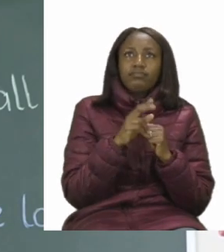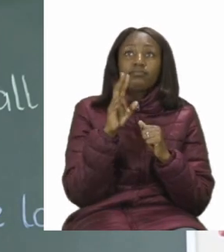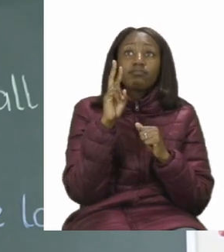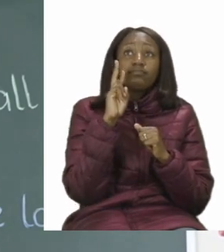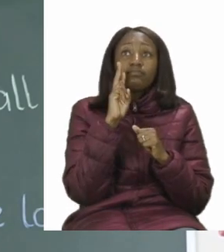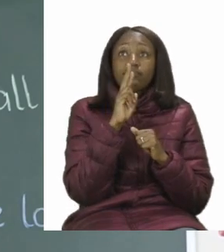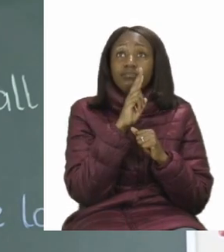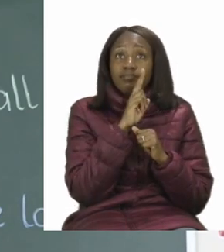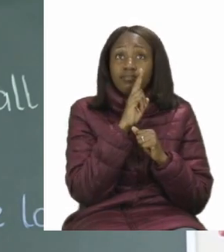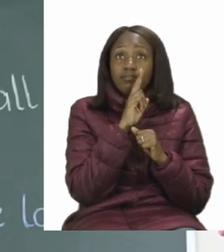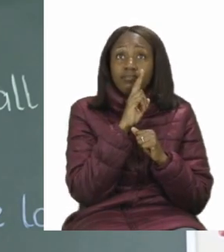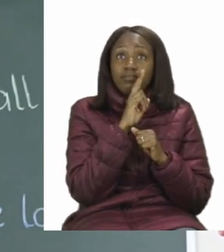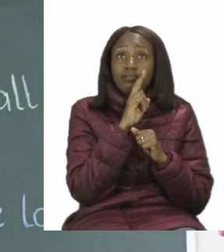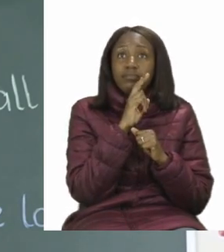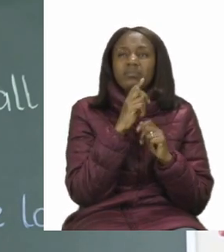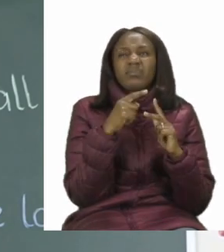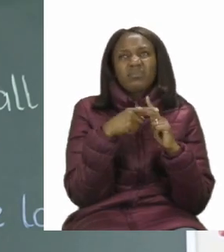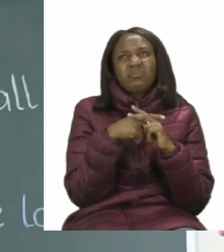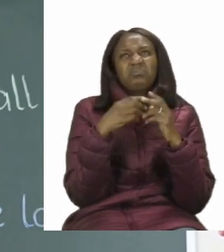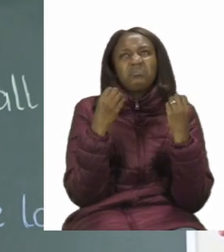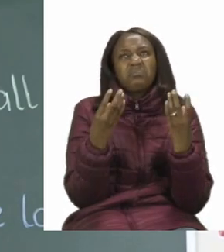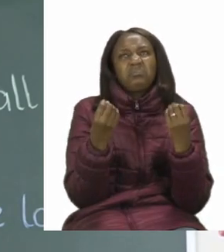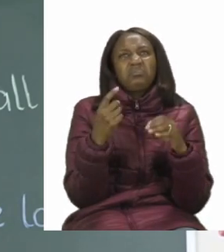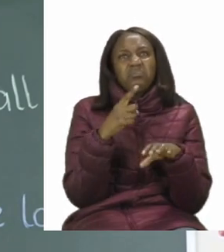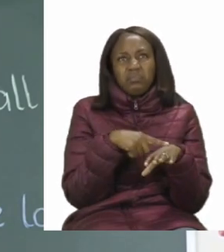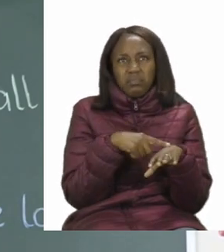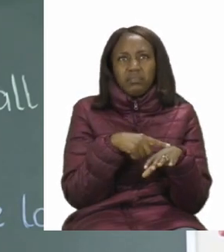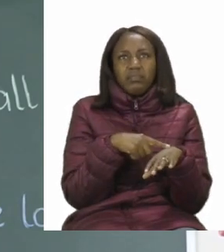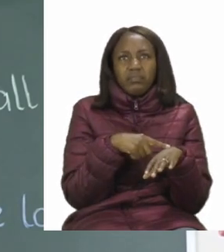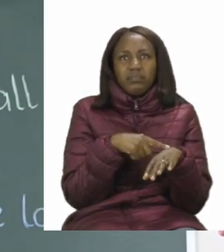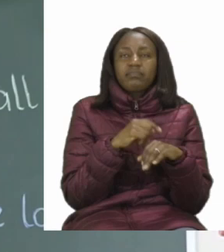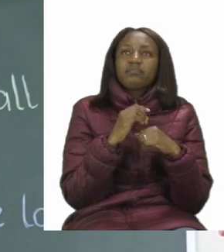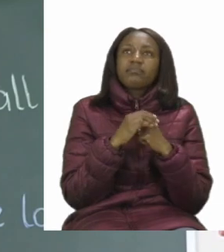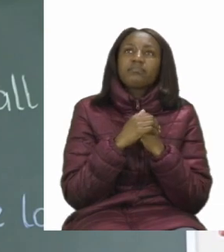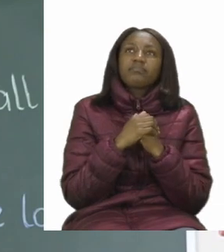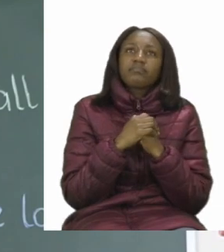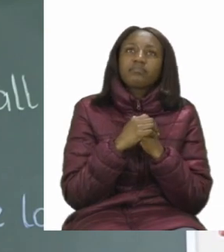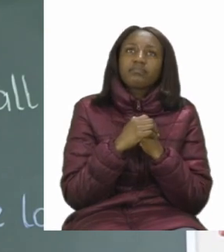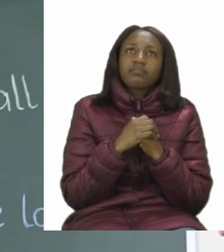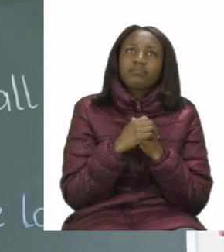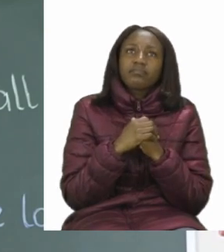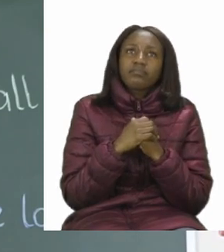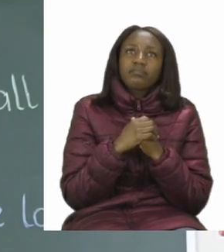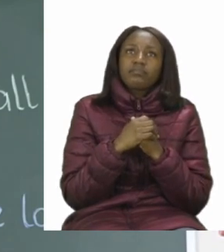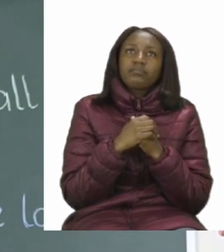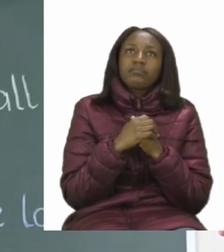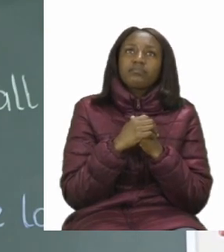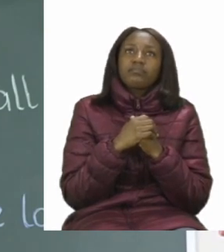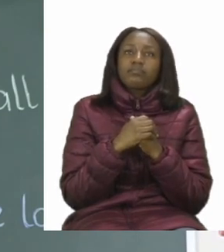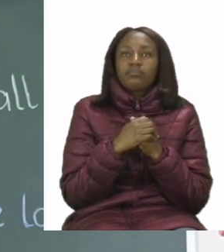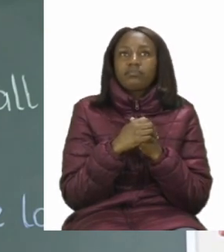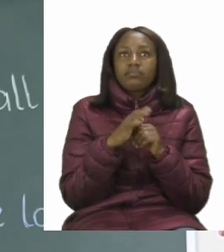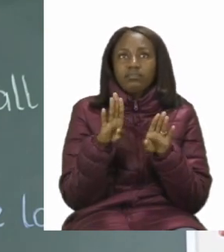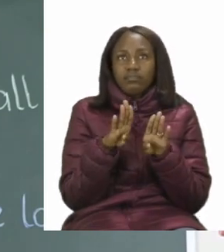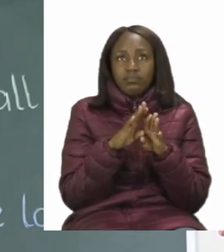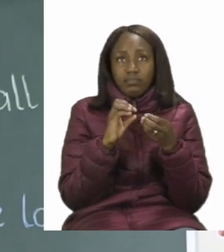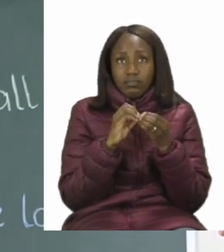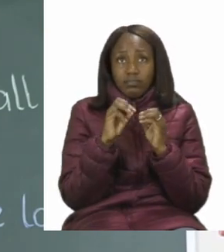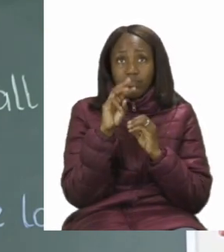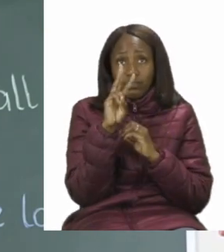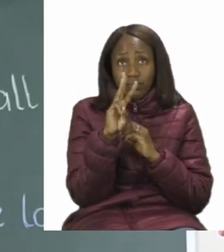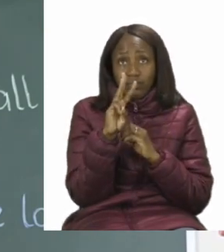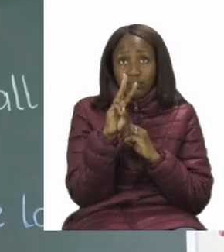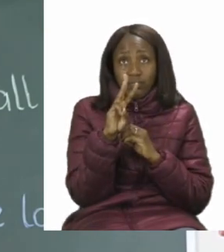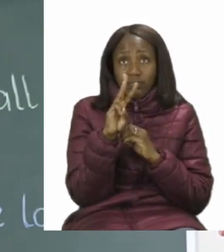actually happens often, still in the present tense. We're going to do number 3